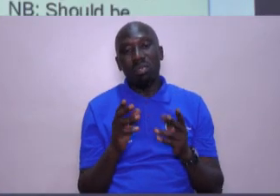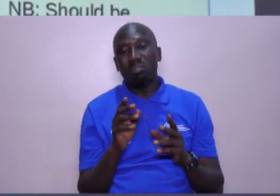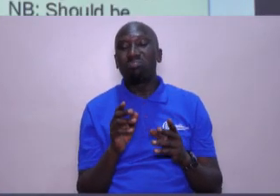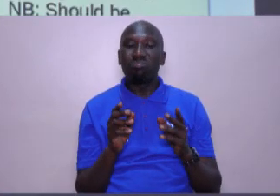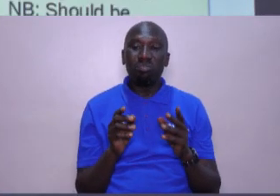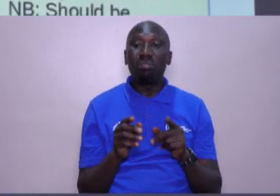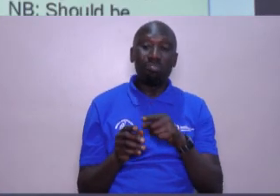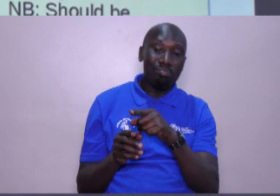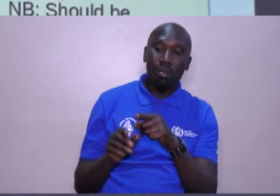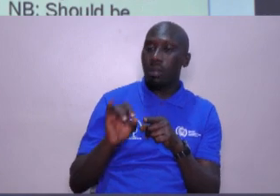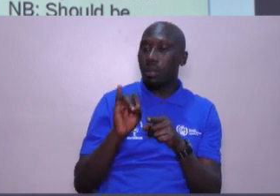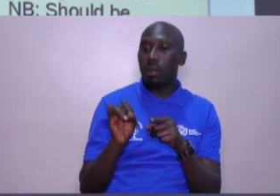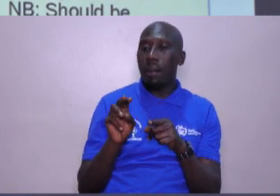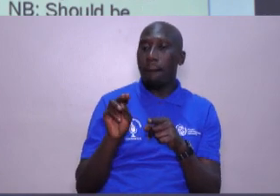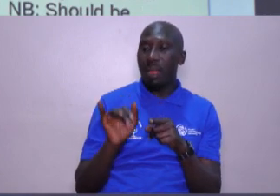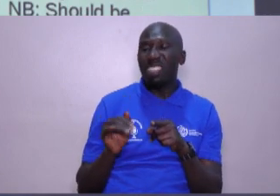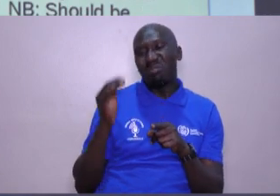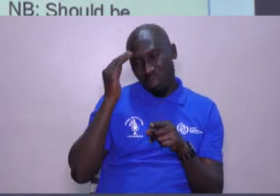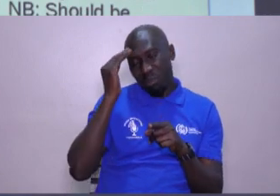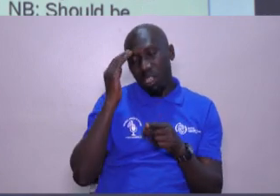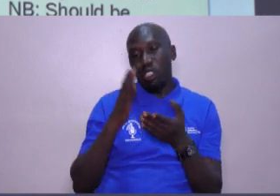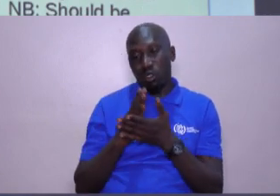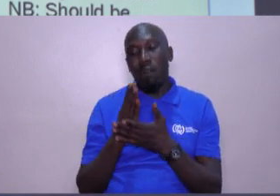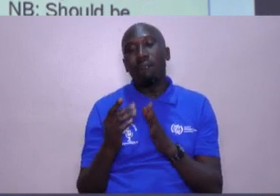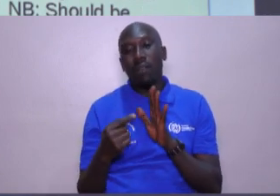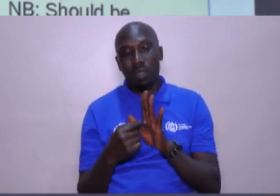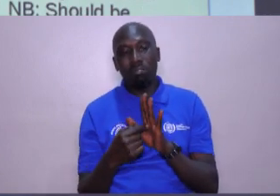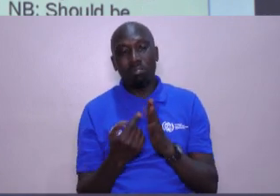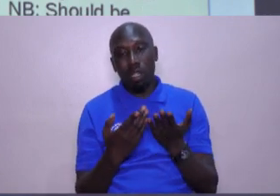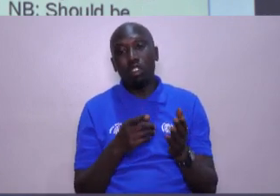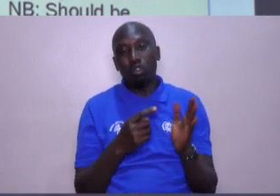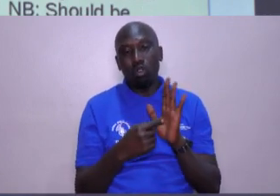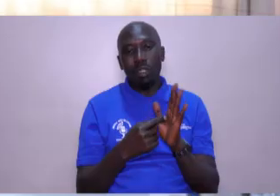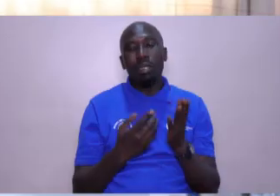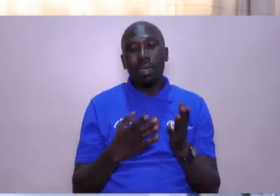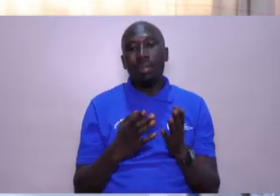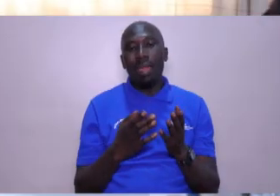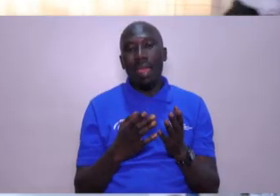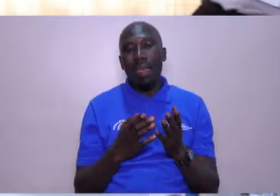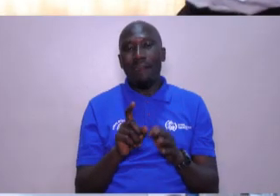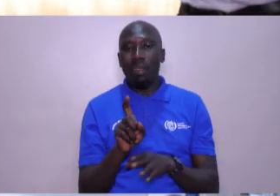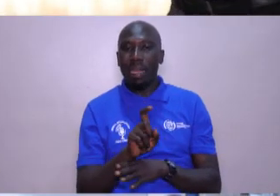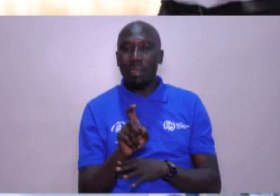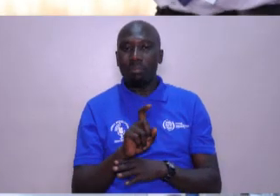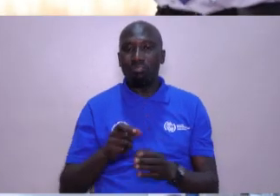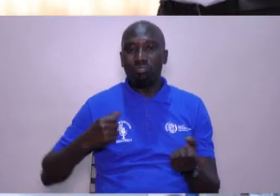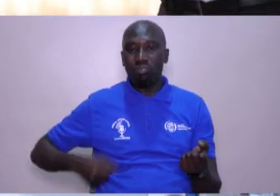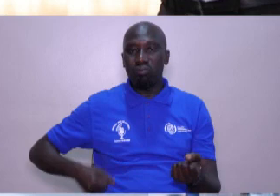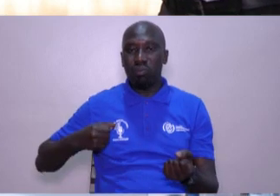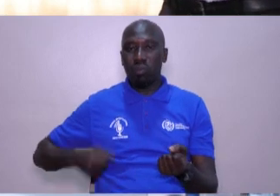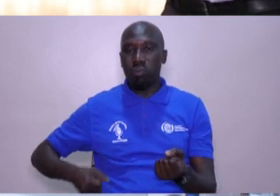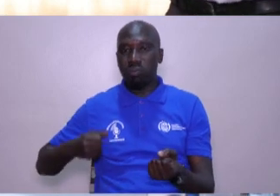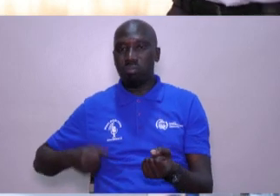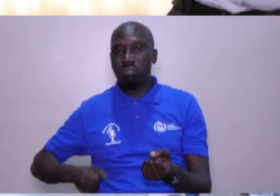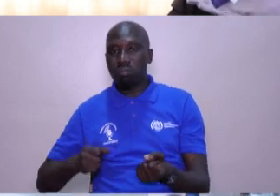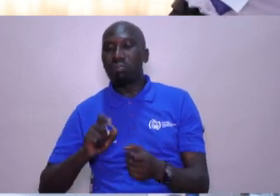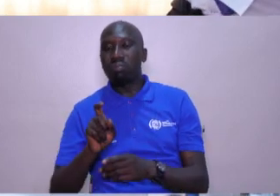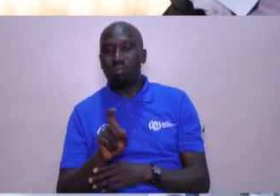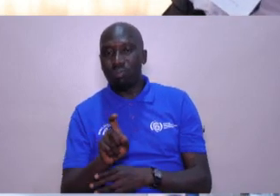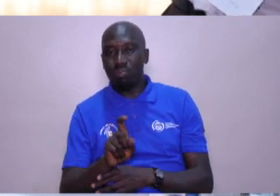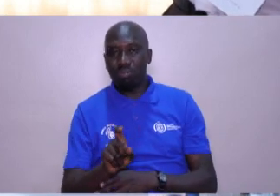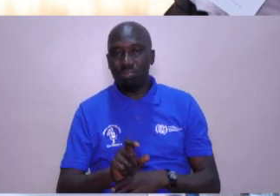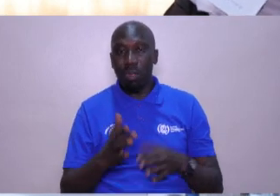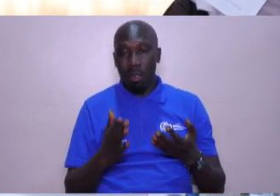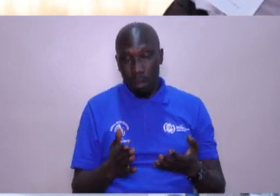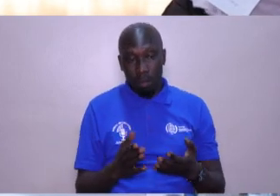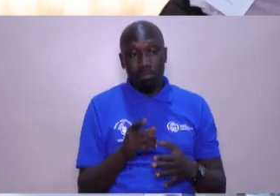know exactly that this like the dripping like this. this. Very beautiful, huh? Yeah. So that's the dripping. That's nice. But now in